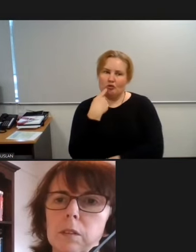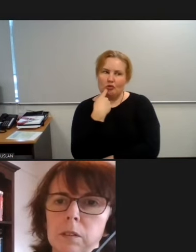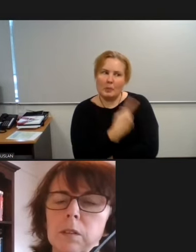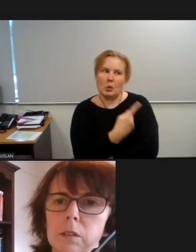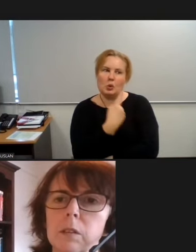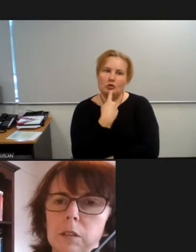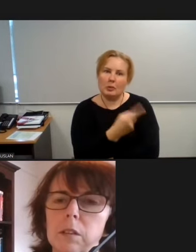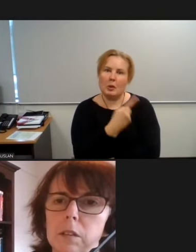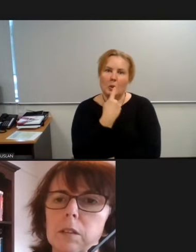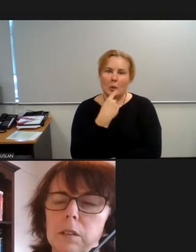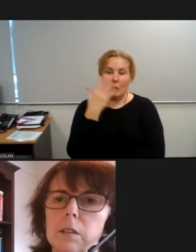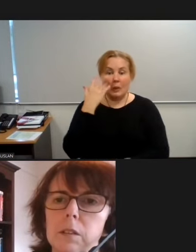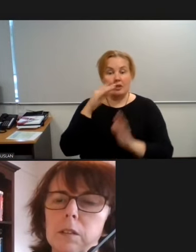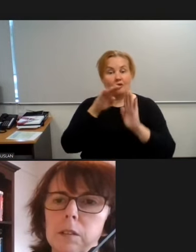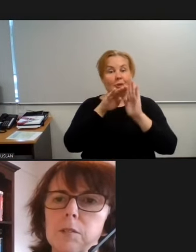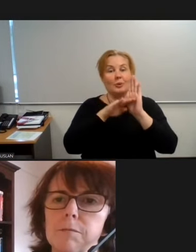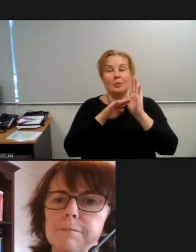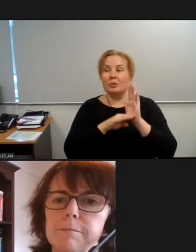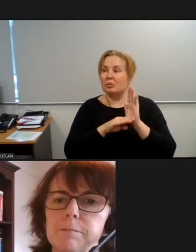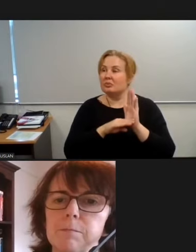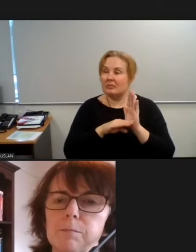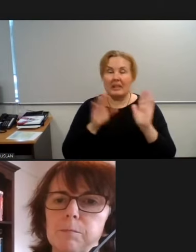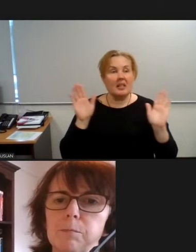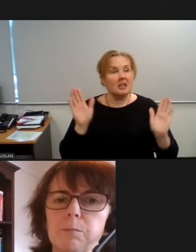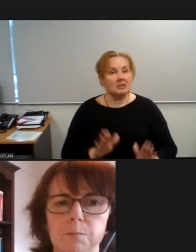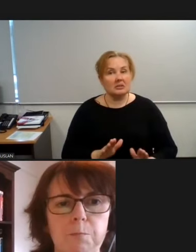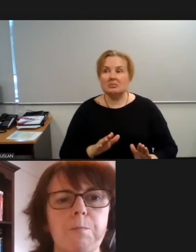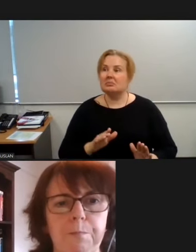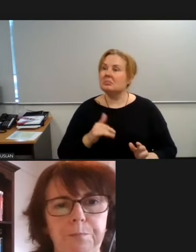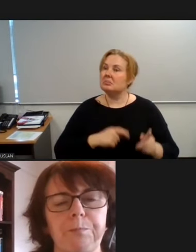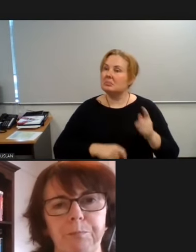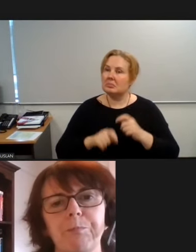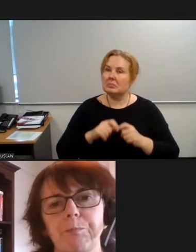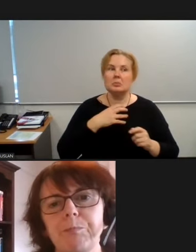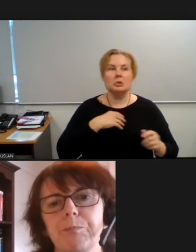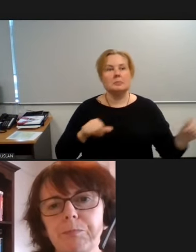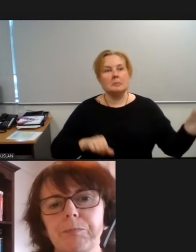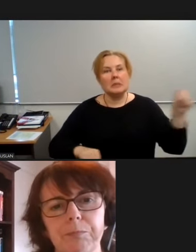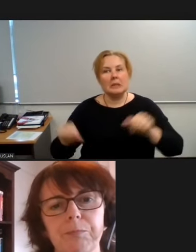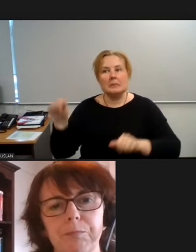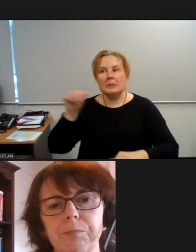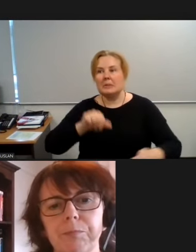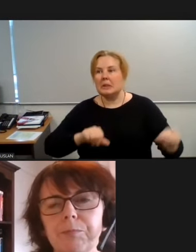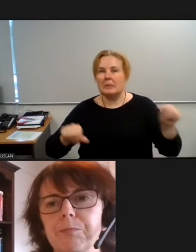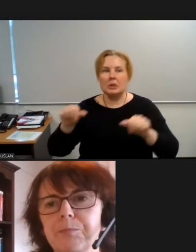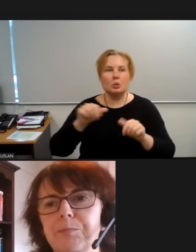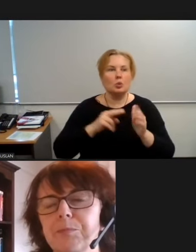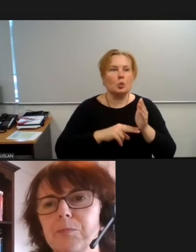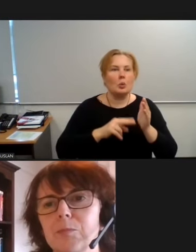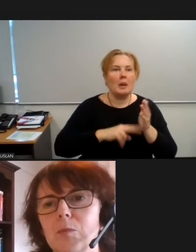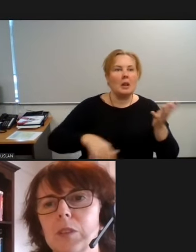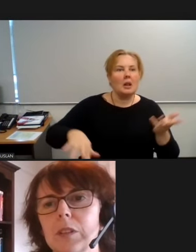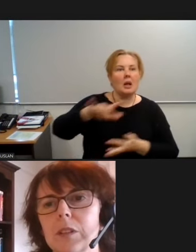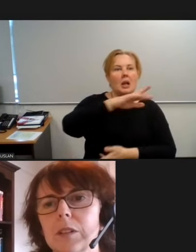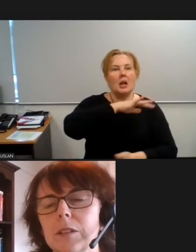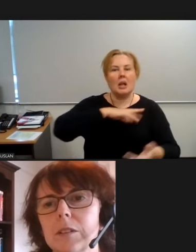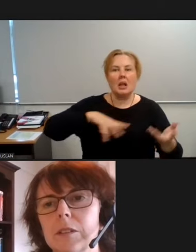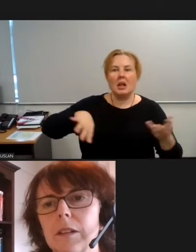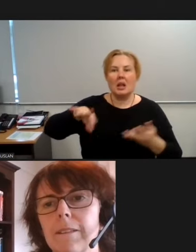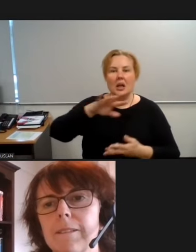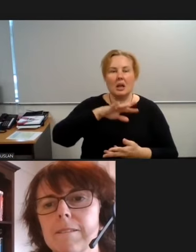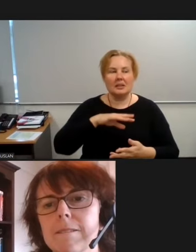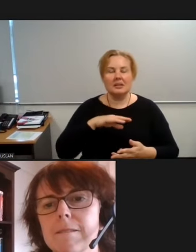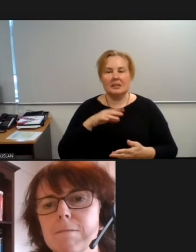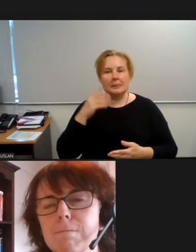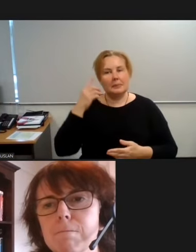cetera, are loosened and society, you know, might shift into the next stage as well. So interesting sort of any kind of key observations you have on that